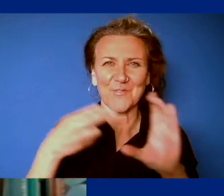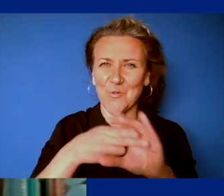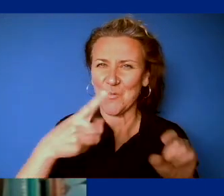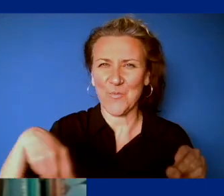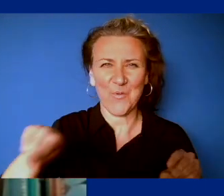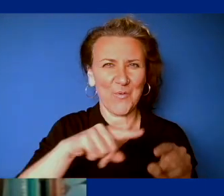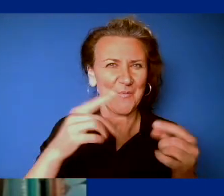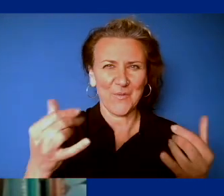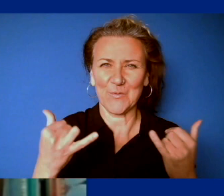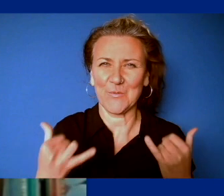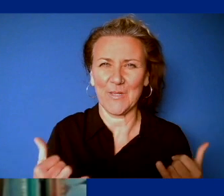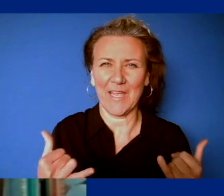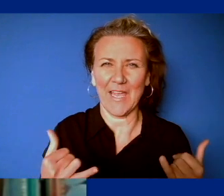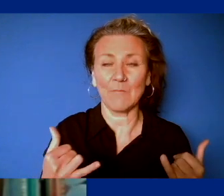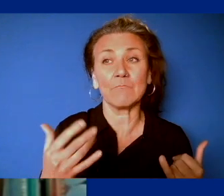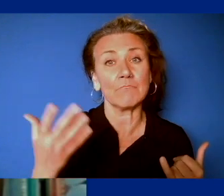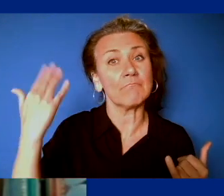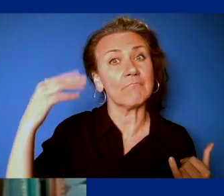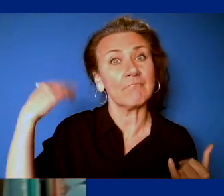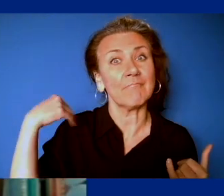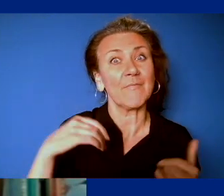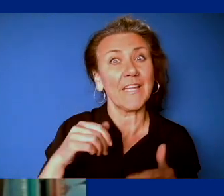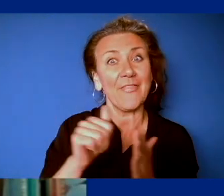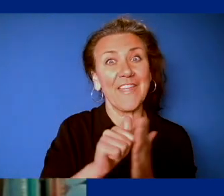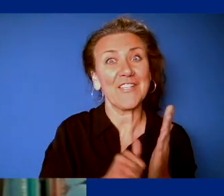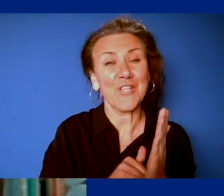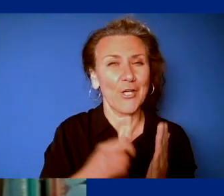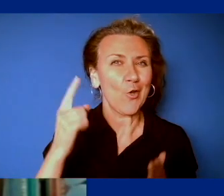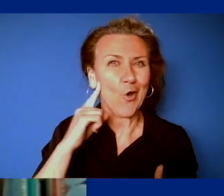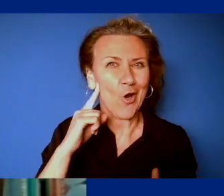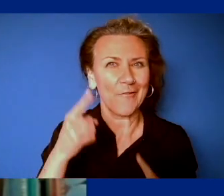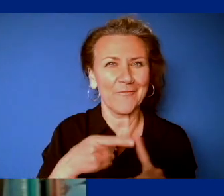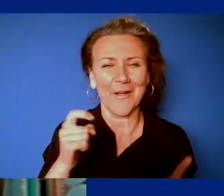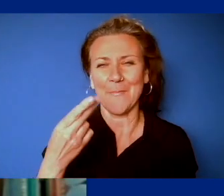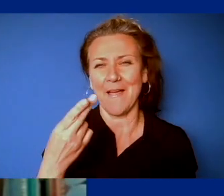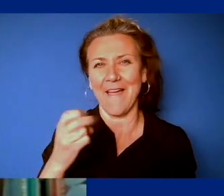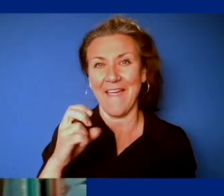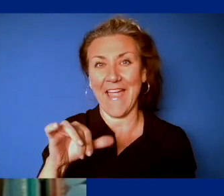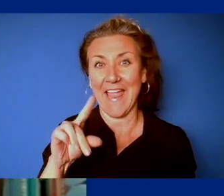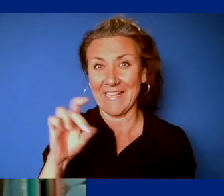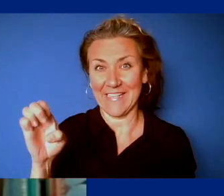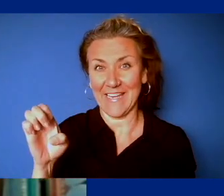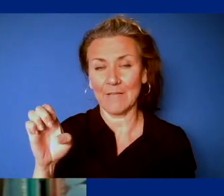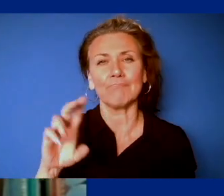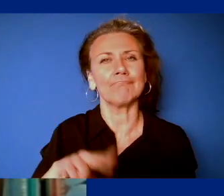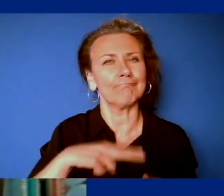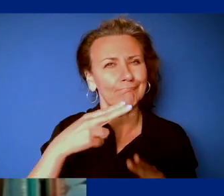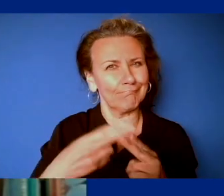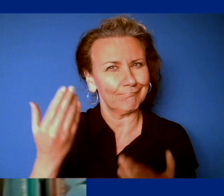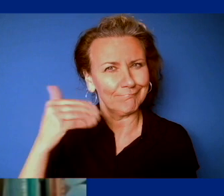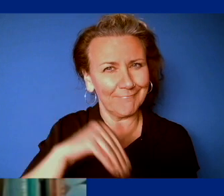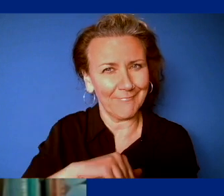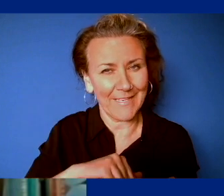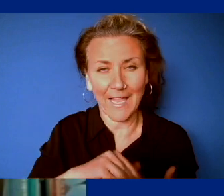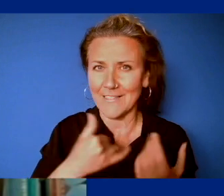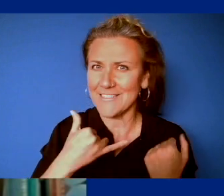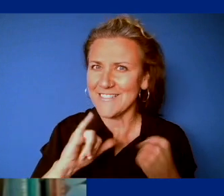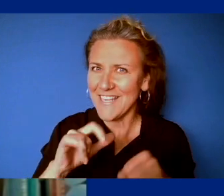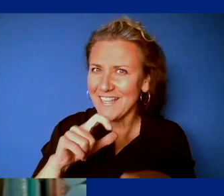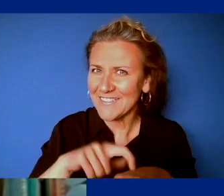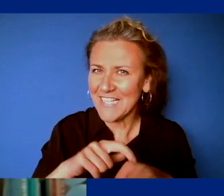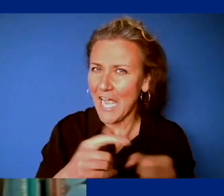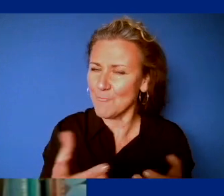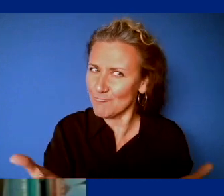here today. You heard from Ida earlier in the program, and now I'm here to remind you that it's not too late to give